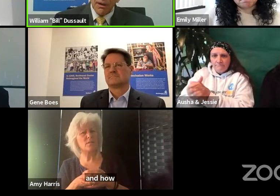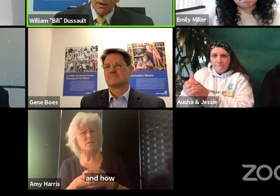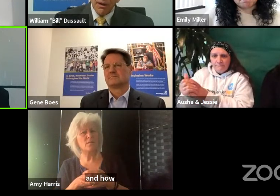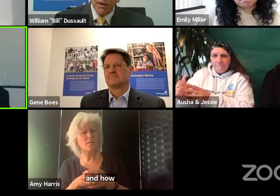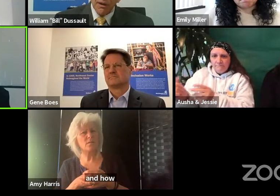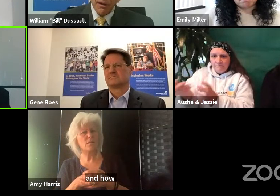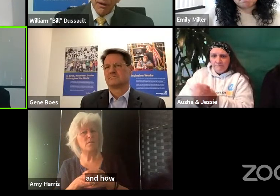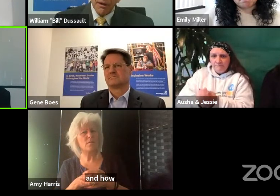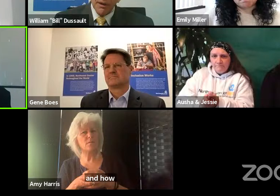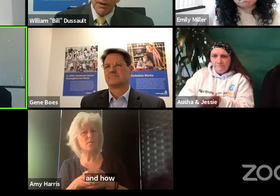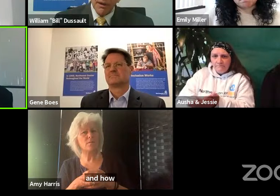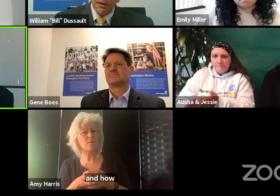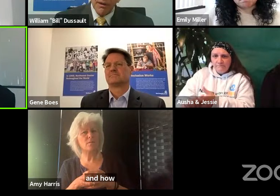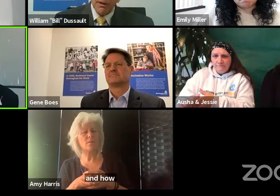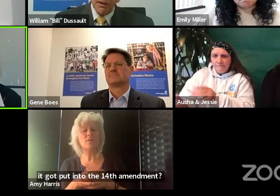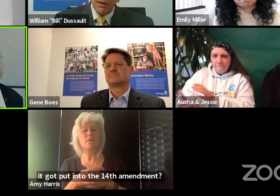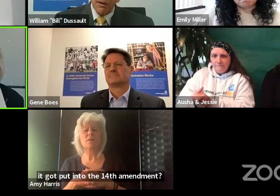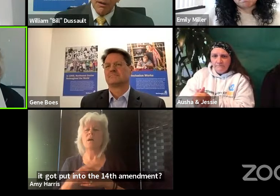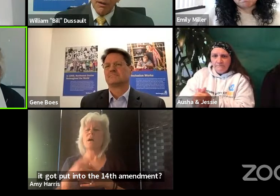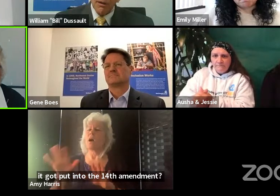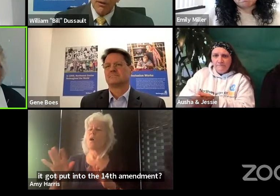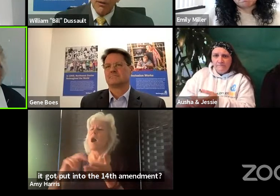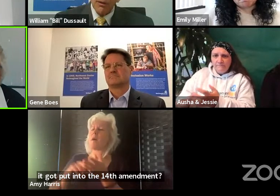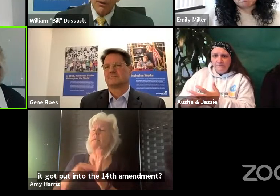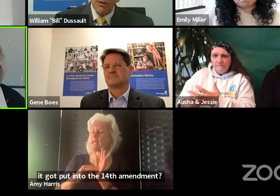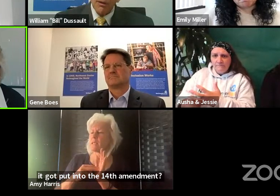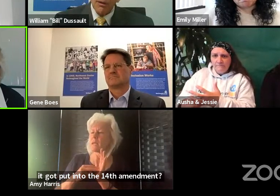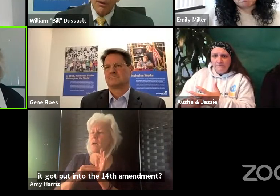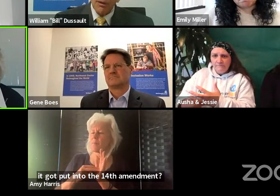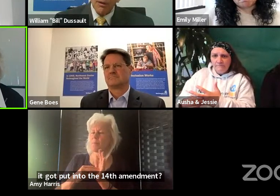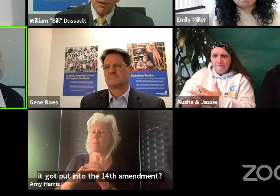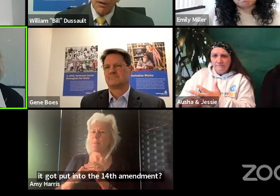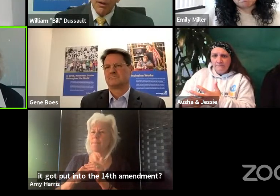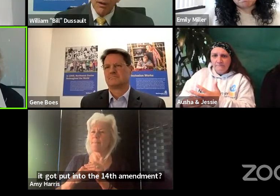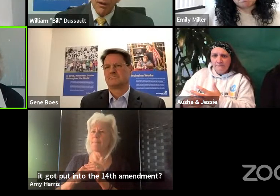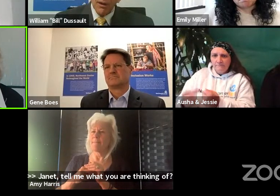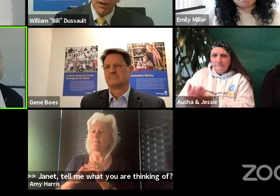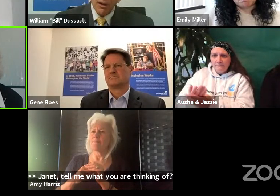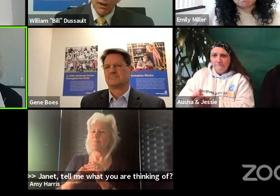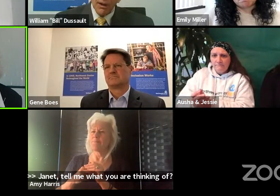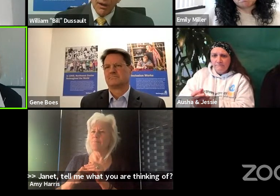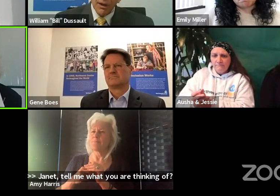He said, tell me which one you're thinking of. I'm talking about